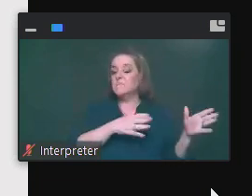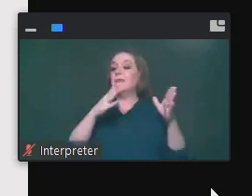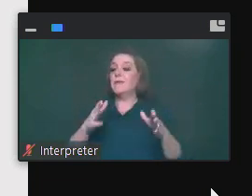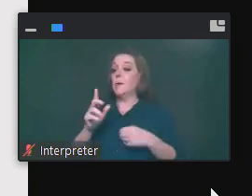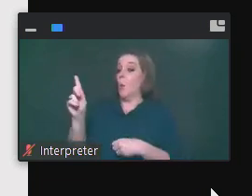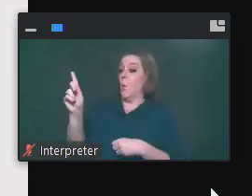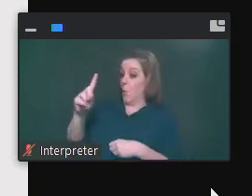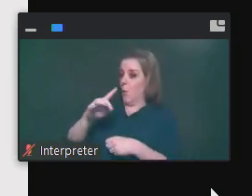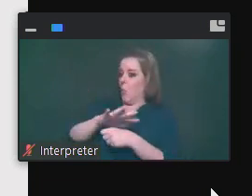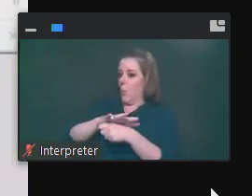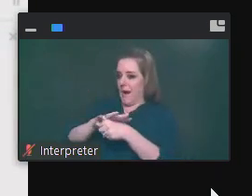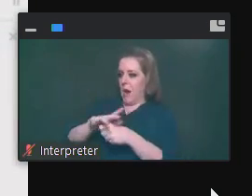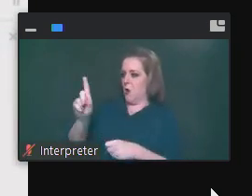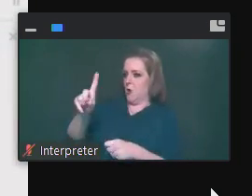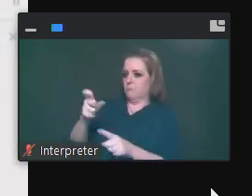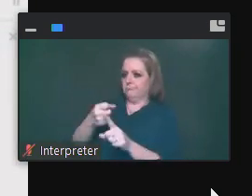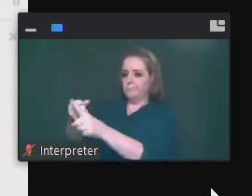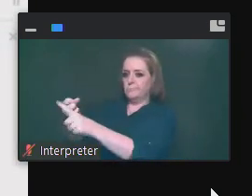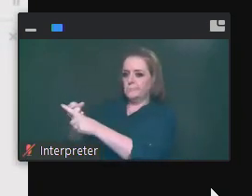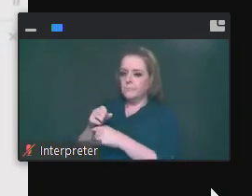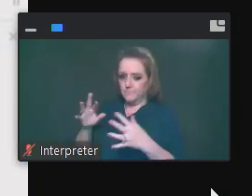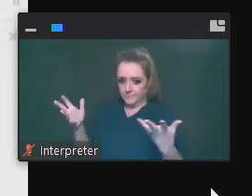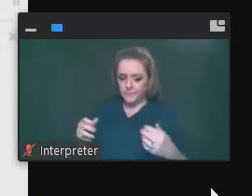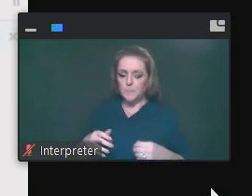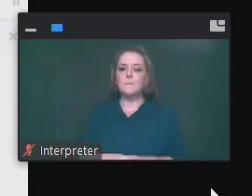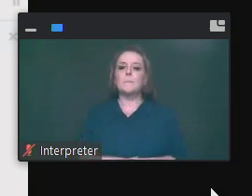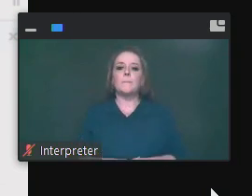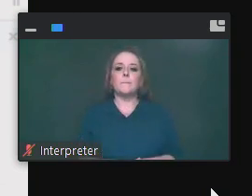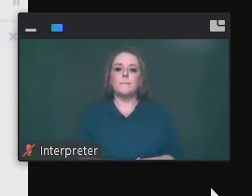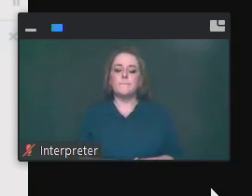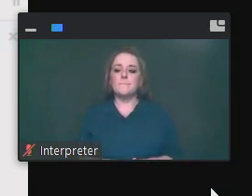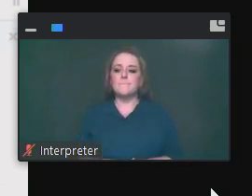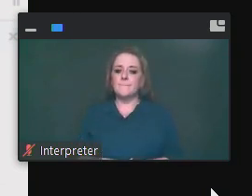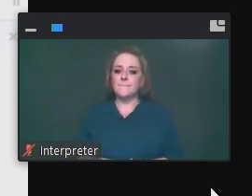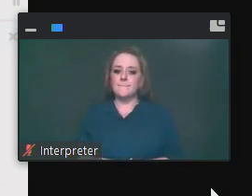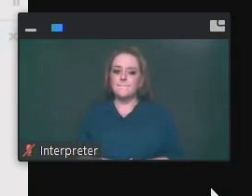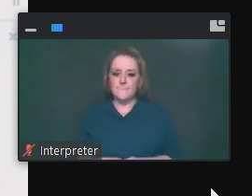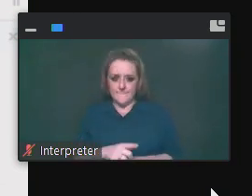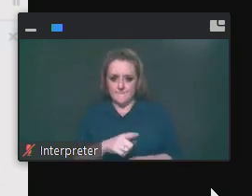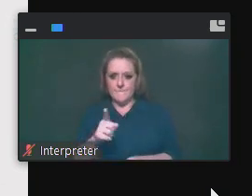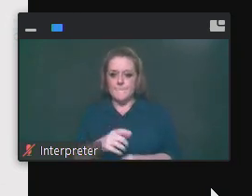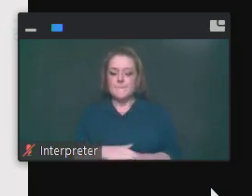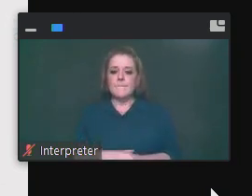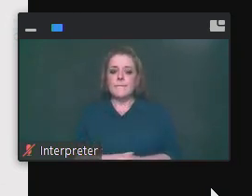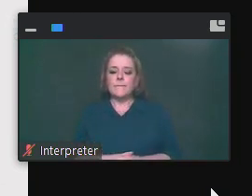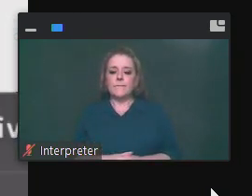where people live that have contracted coronavirus.